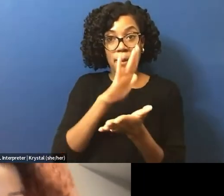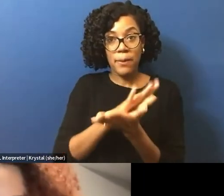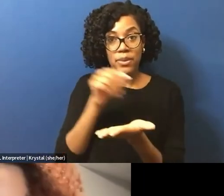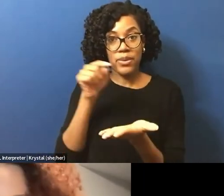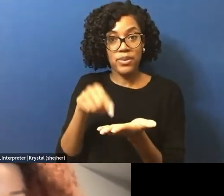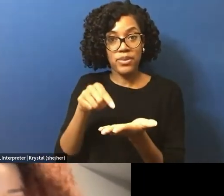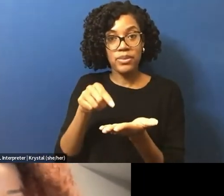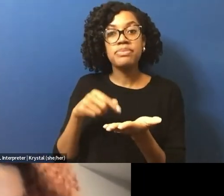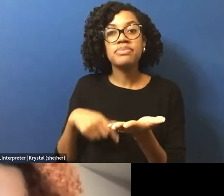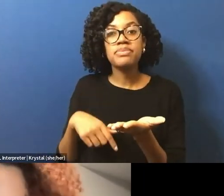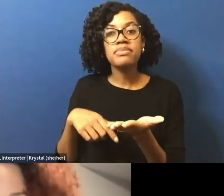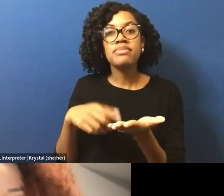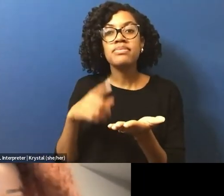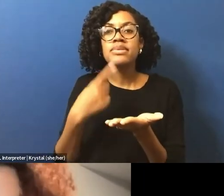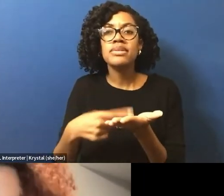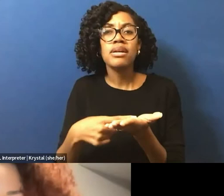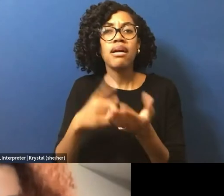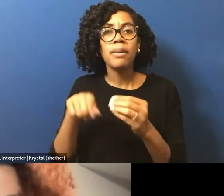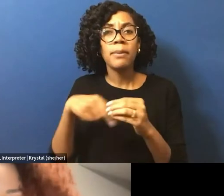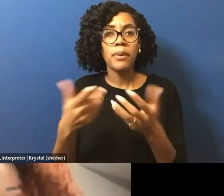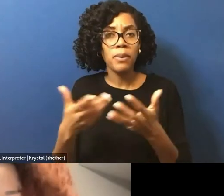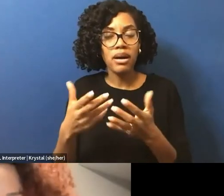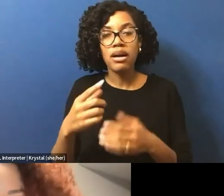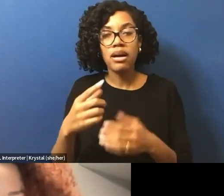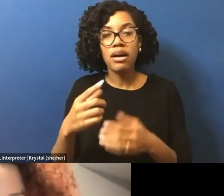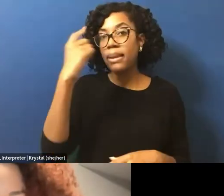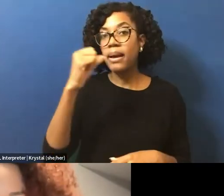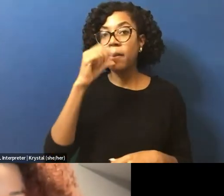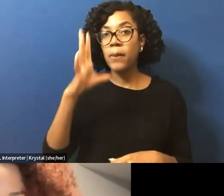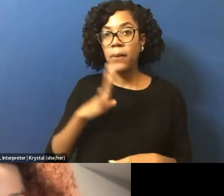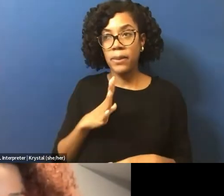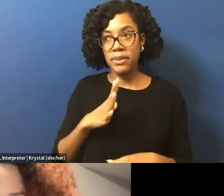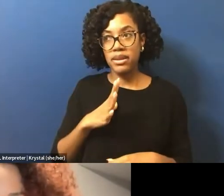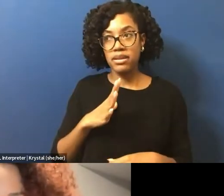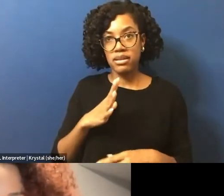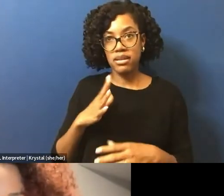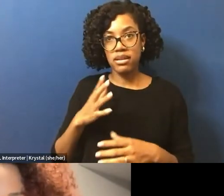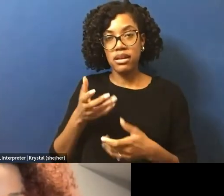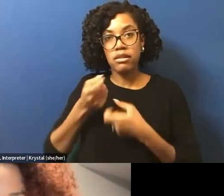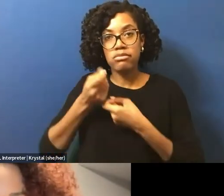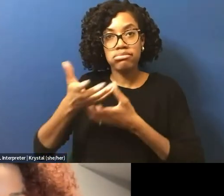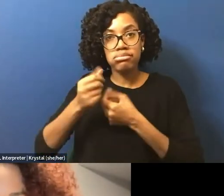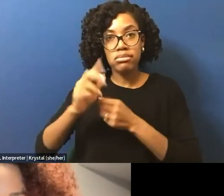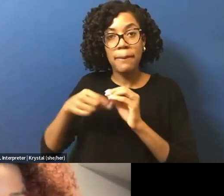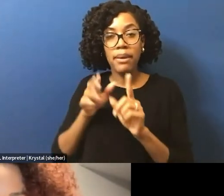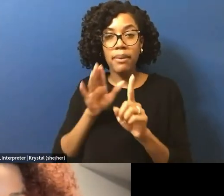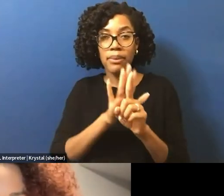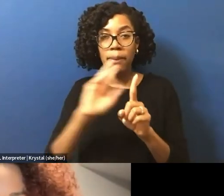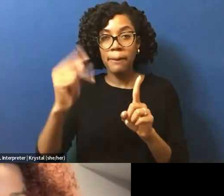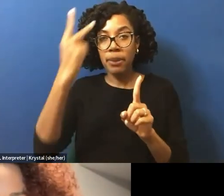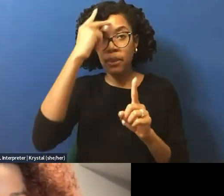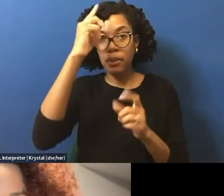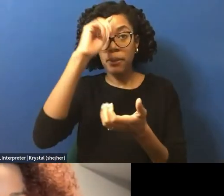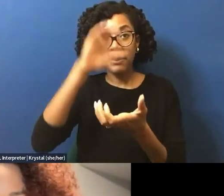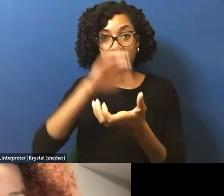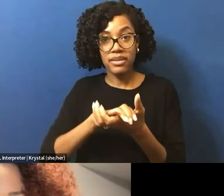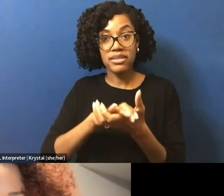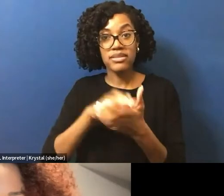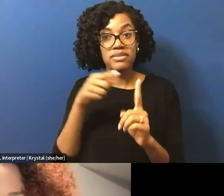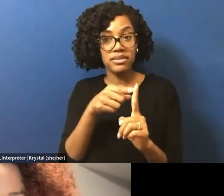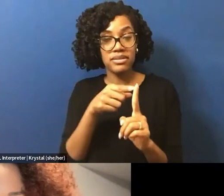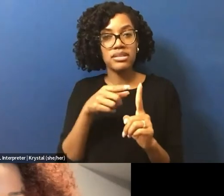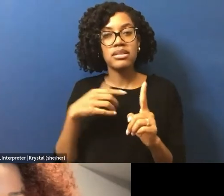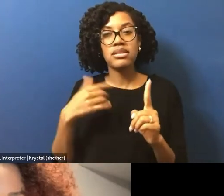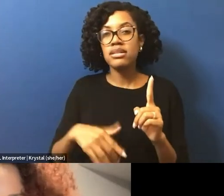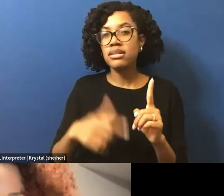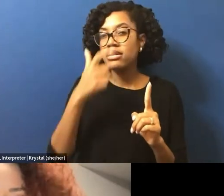women more often expressing politics. And if you think about, what is more visually appealing, and what